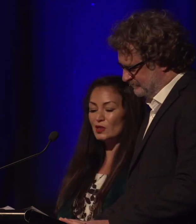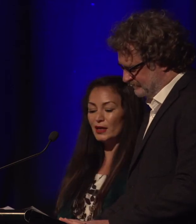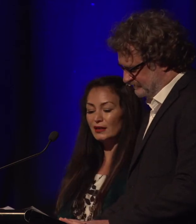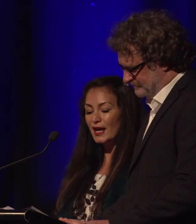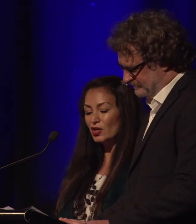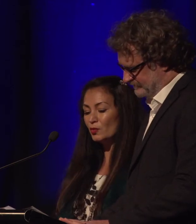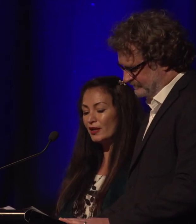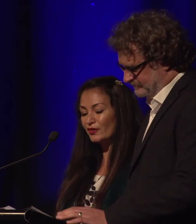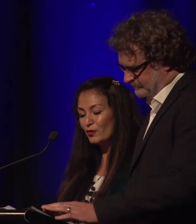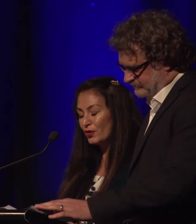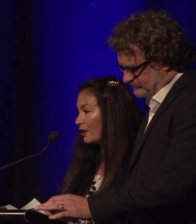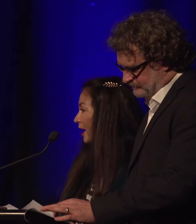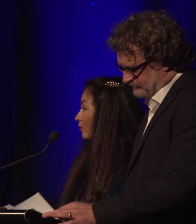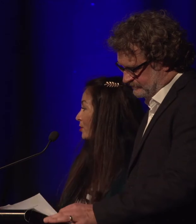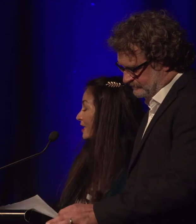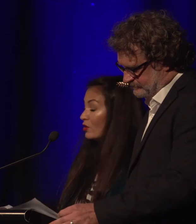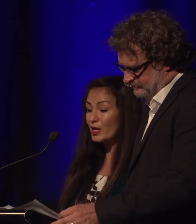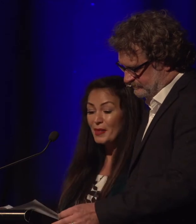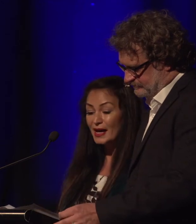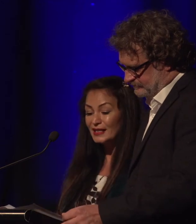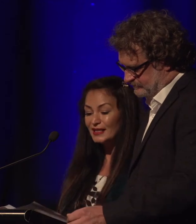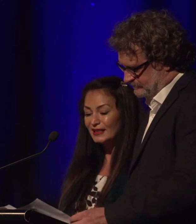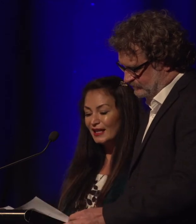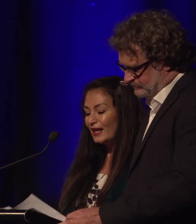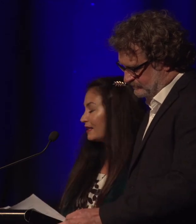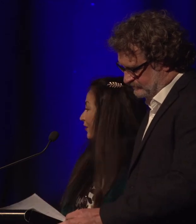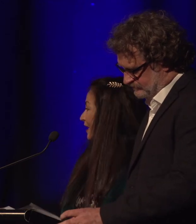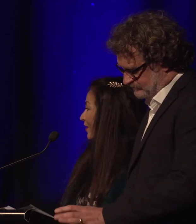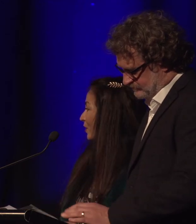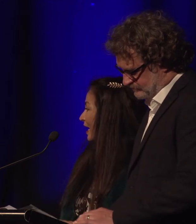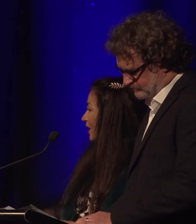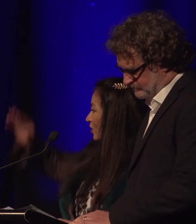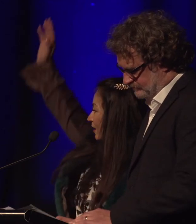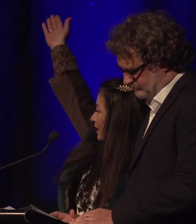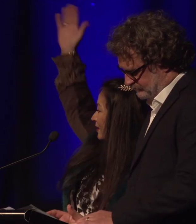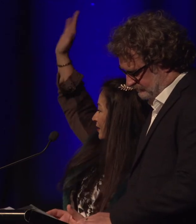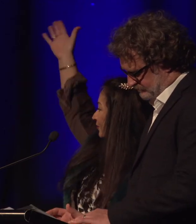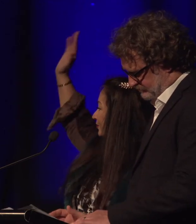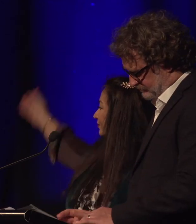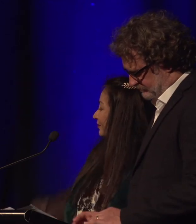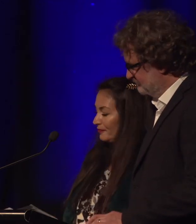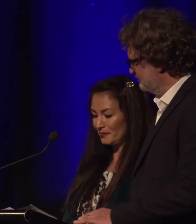debates as well. Ash Holwell's for representing the Green Party. It's lovely to have you here, Ash. Got this.